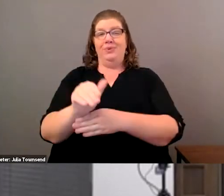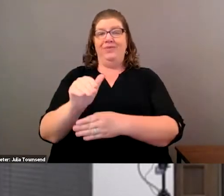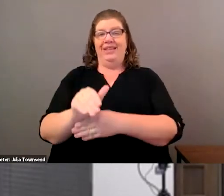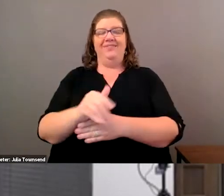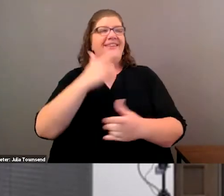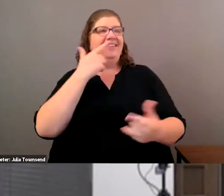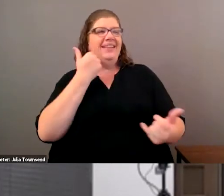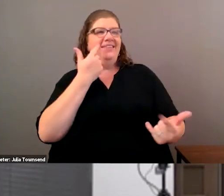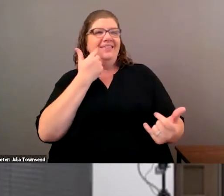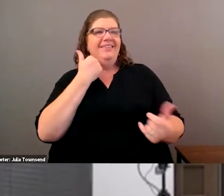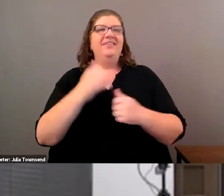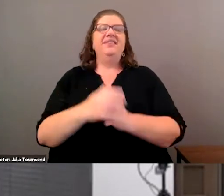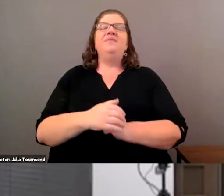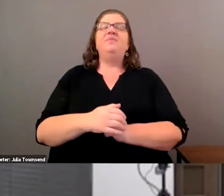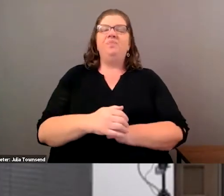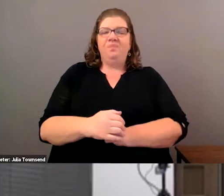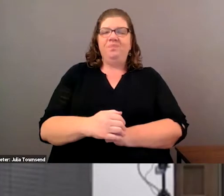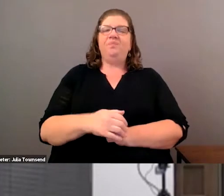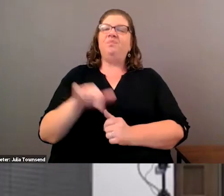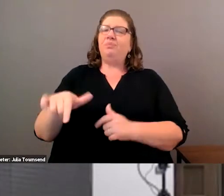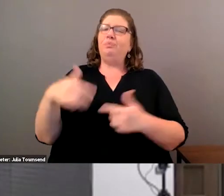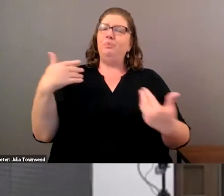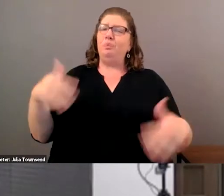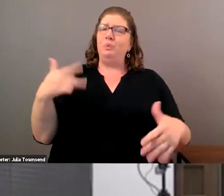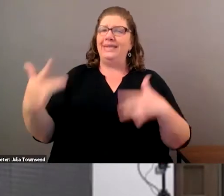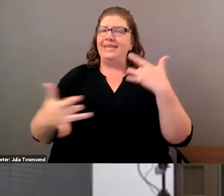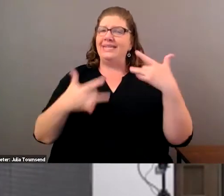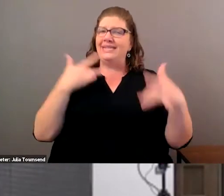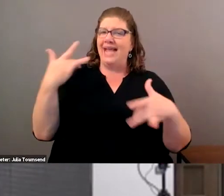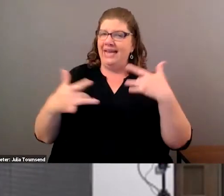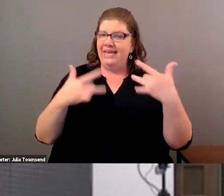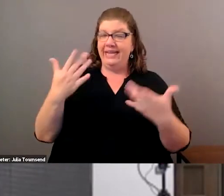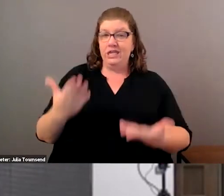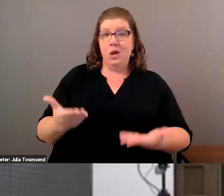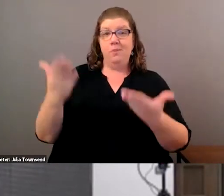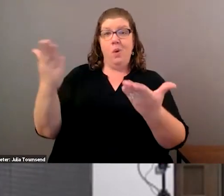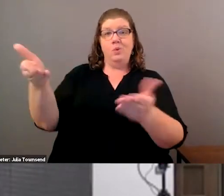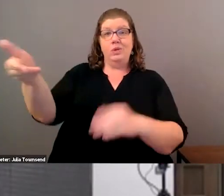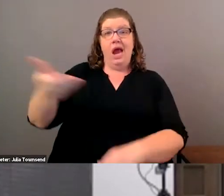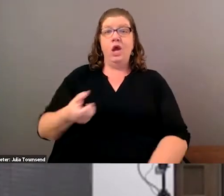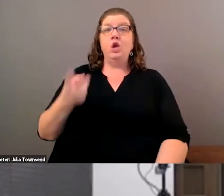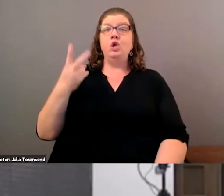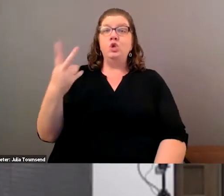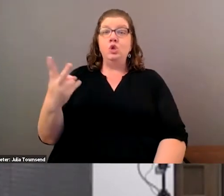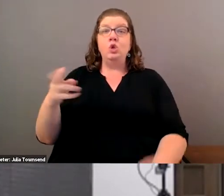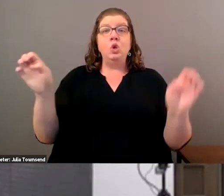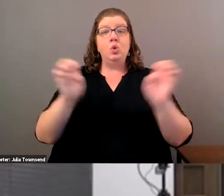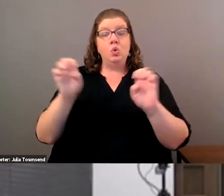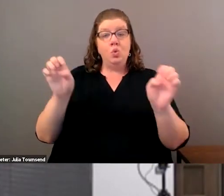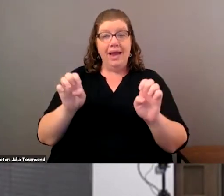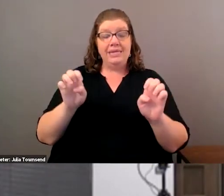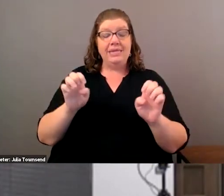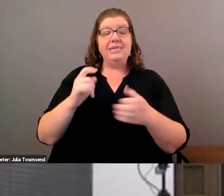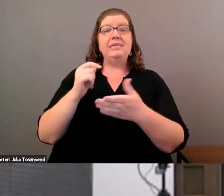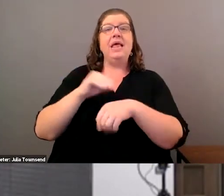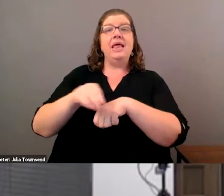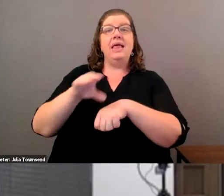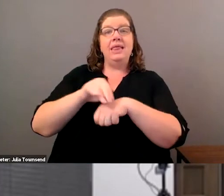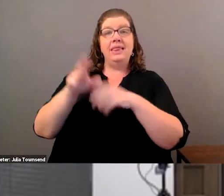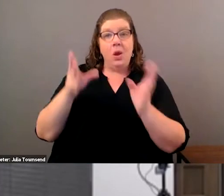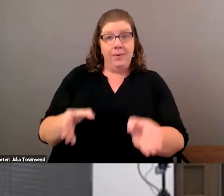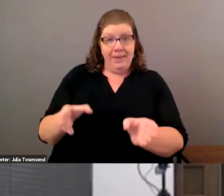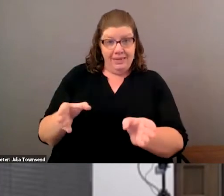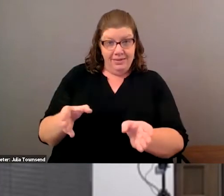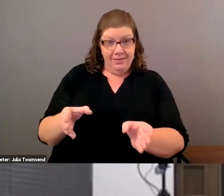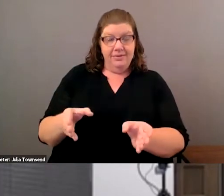So this, this is very exciting. This is a proposal to hire 2 crisis care therapists. And